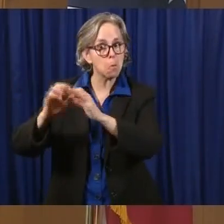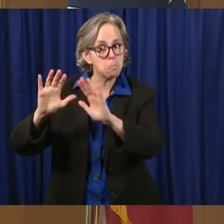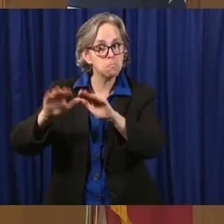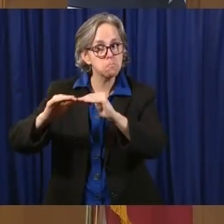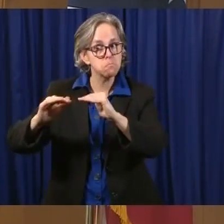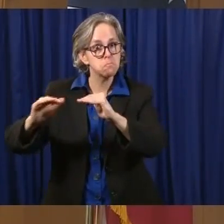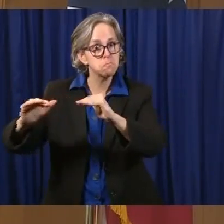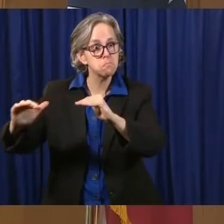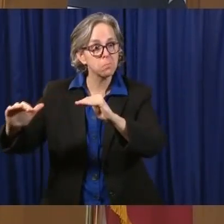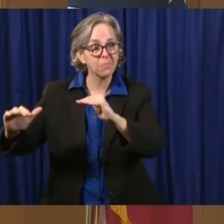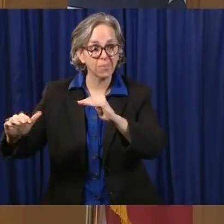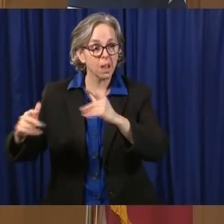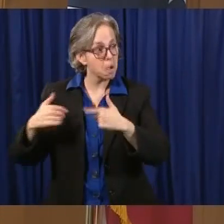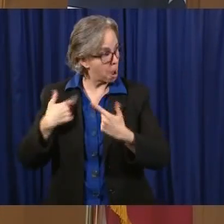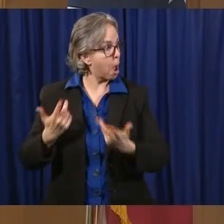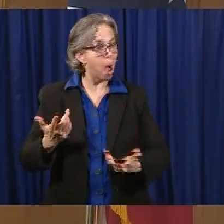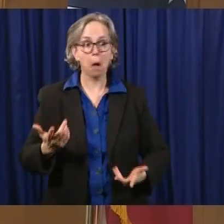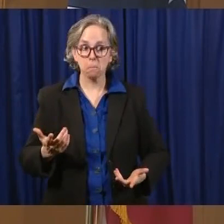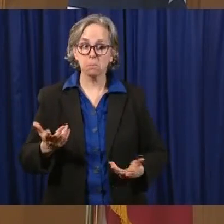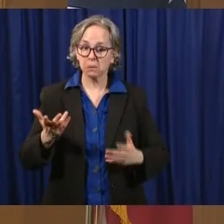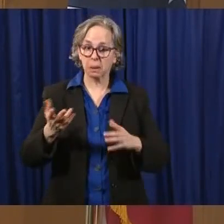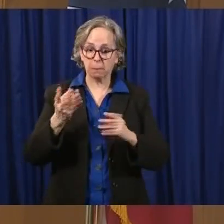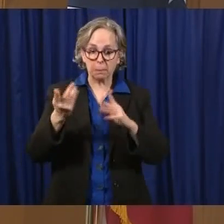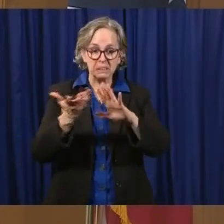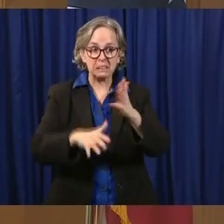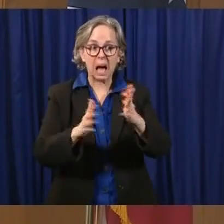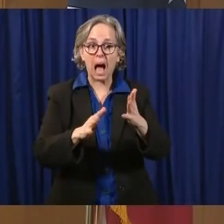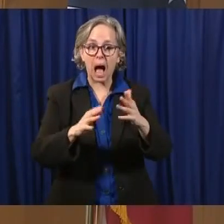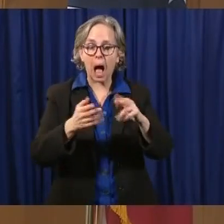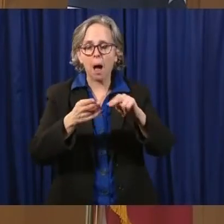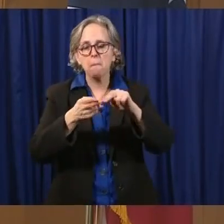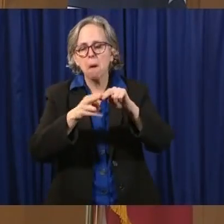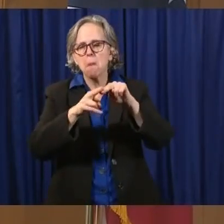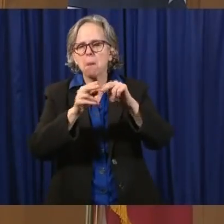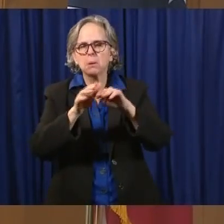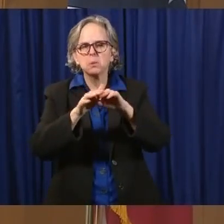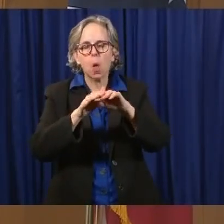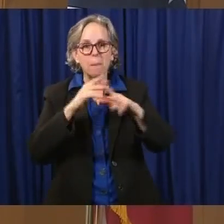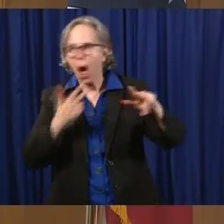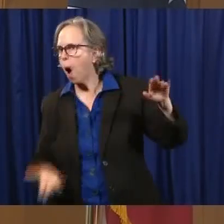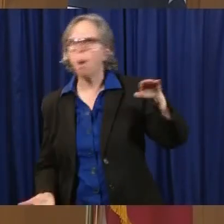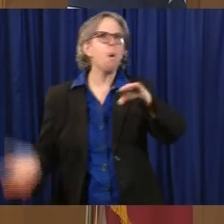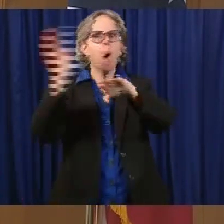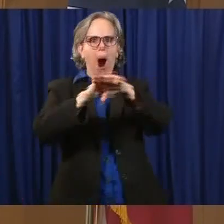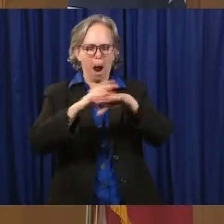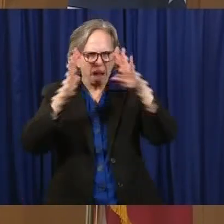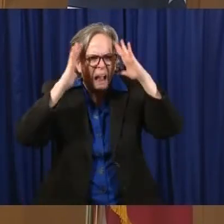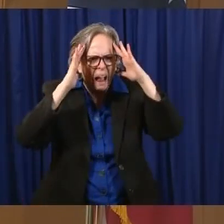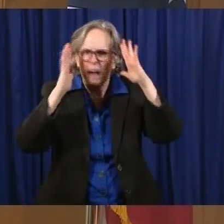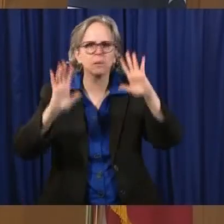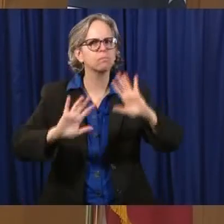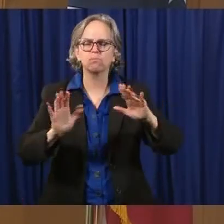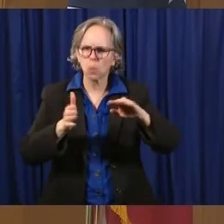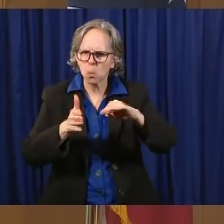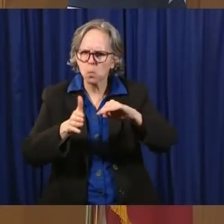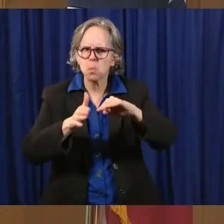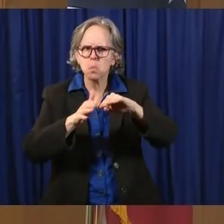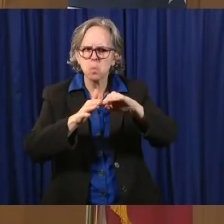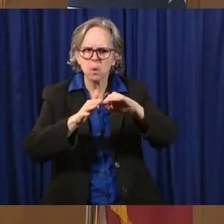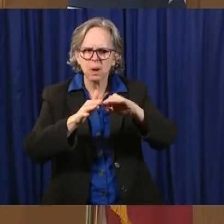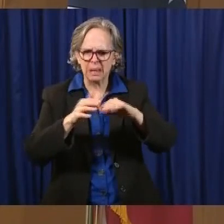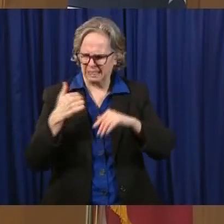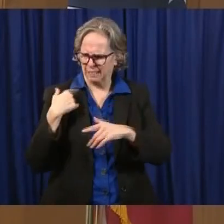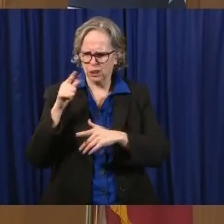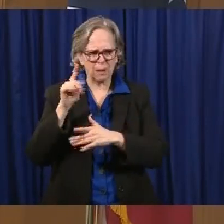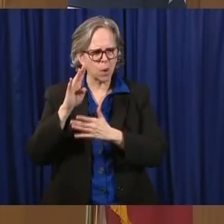had been not going up much. But the truth is, we lost 50 people in the last 24 hours.